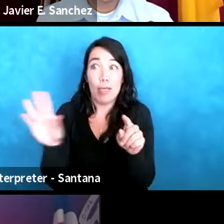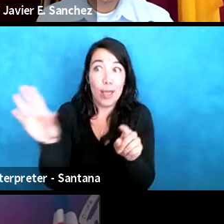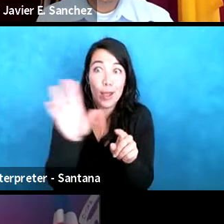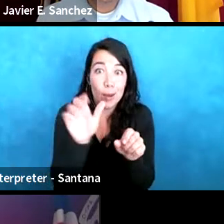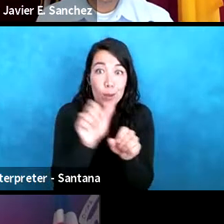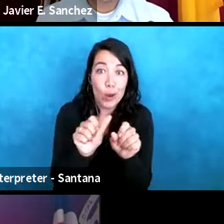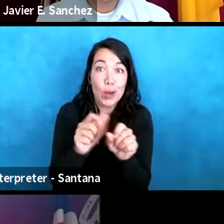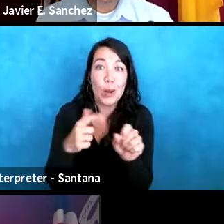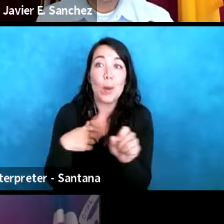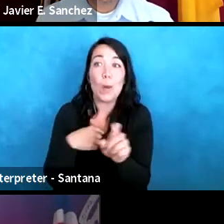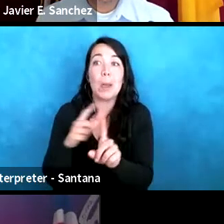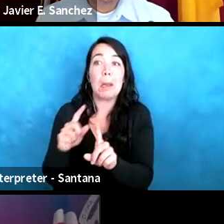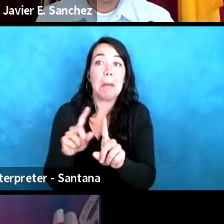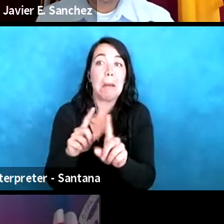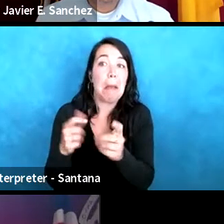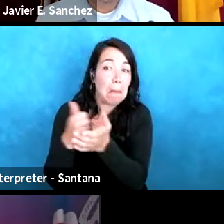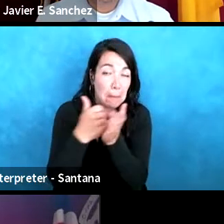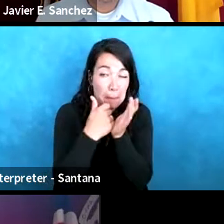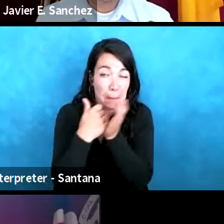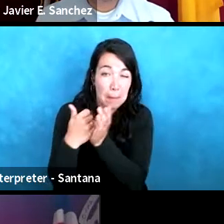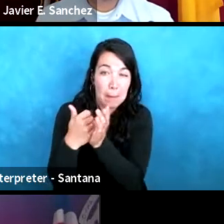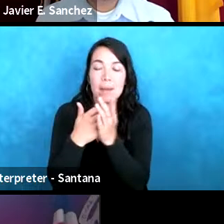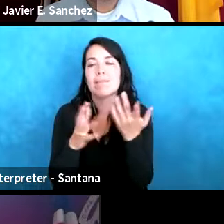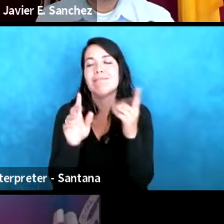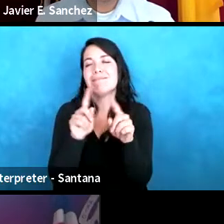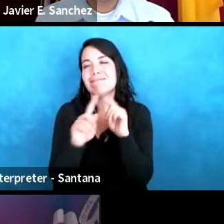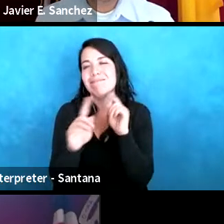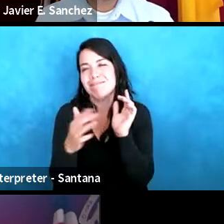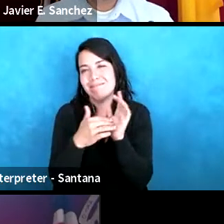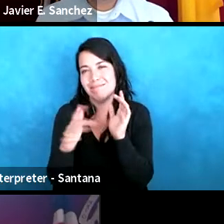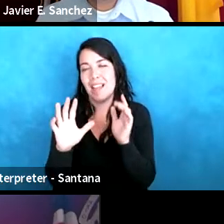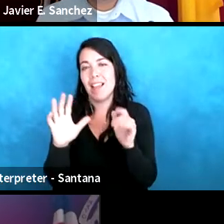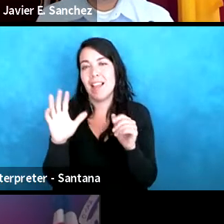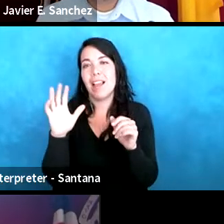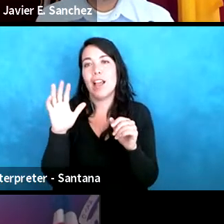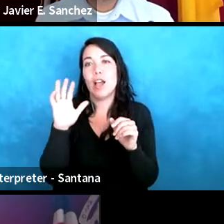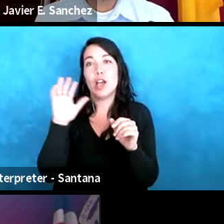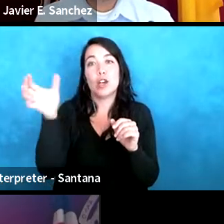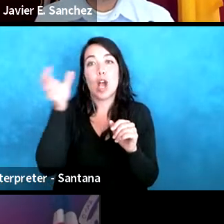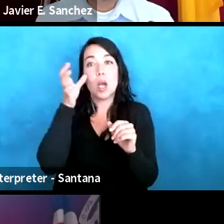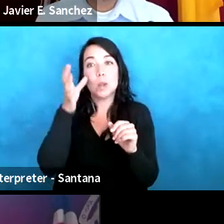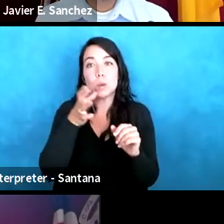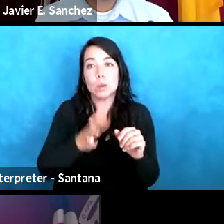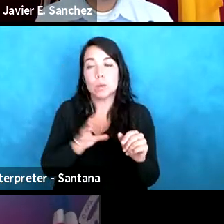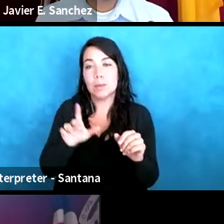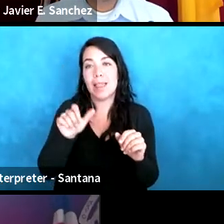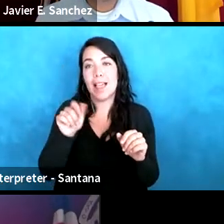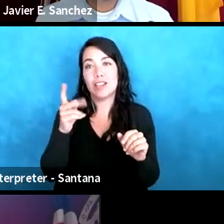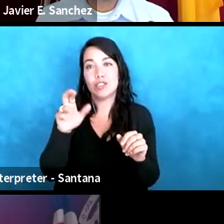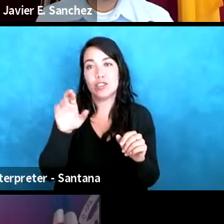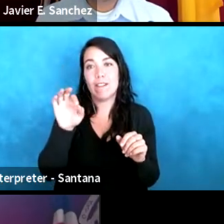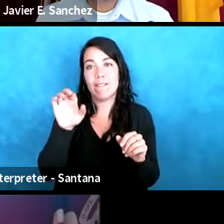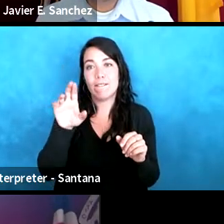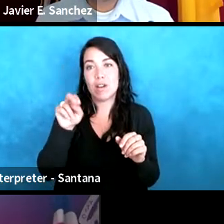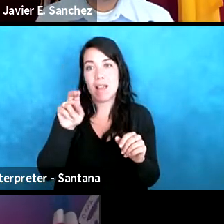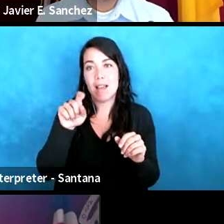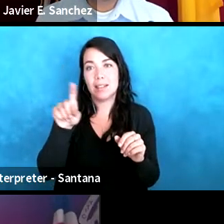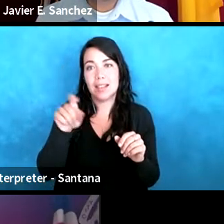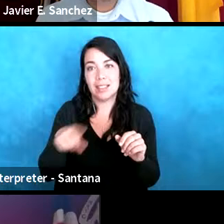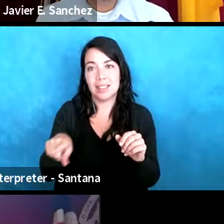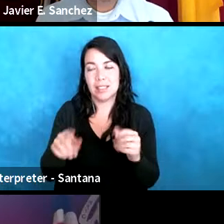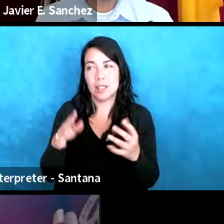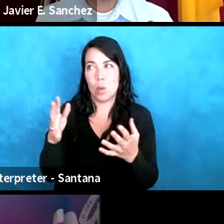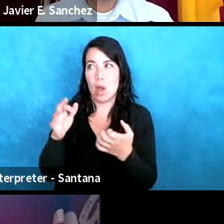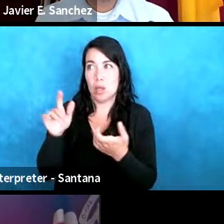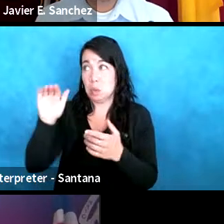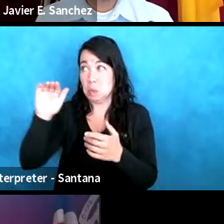city, this is designed to, just like our prior ask of Congresswoman Ledger Fernandez, designed to blanket the entire city with a fixed wireless